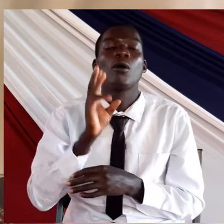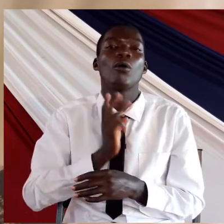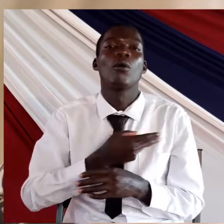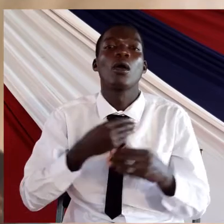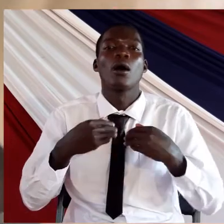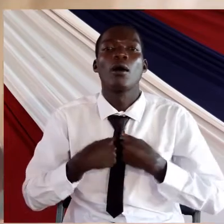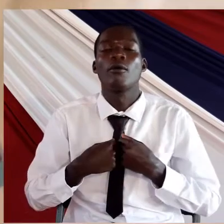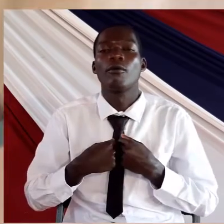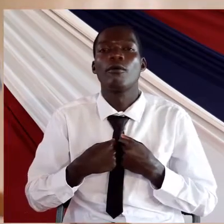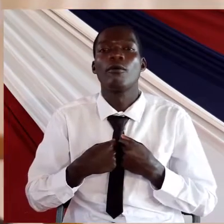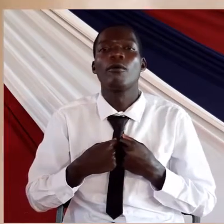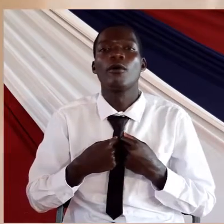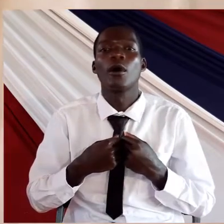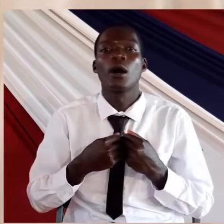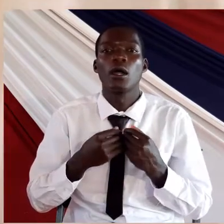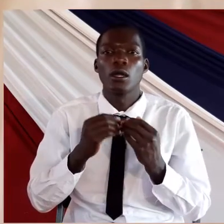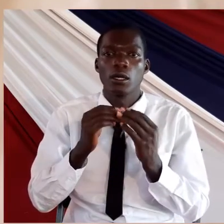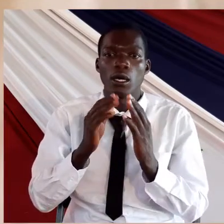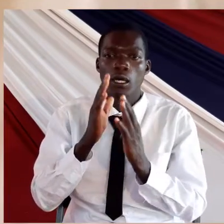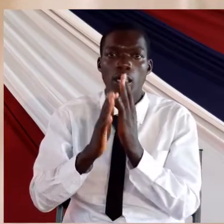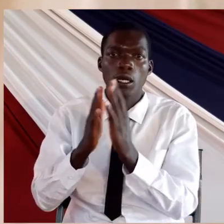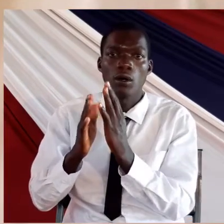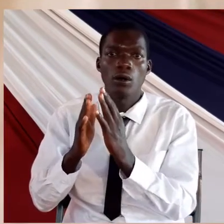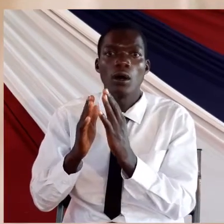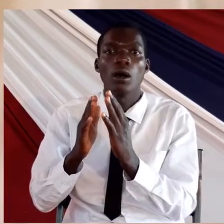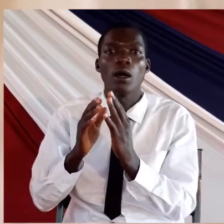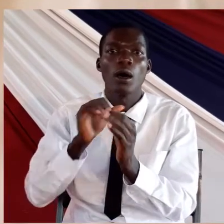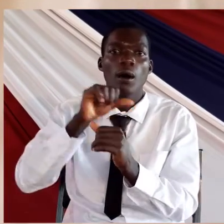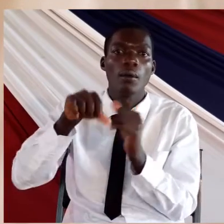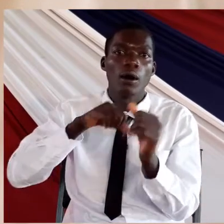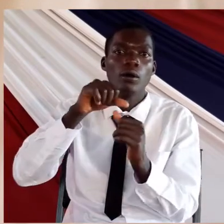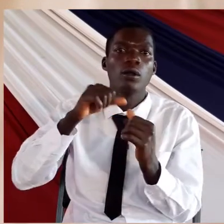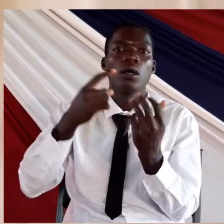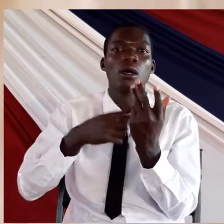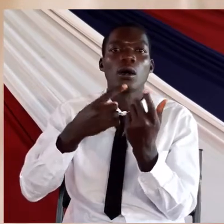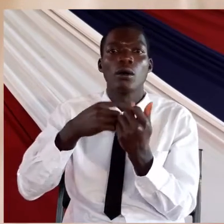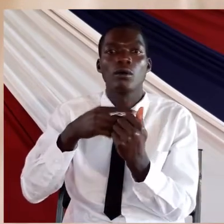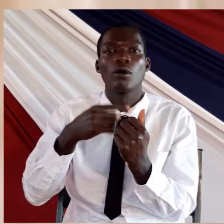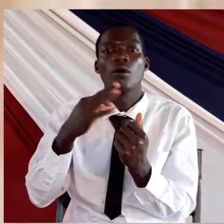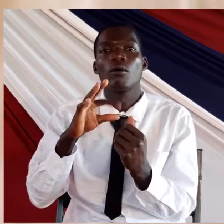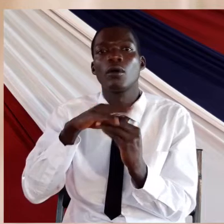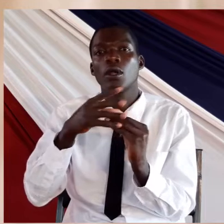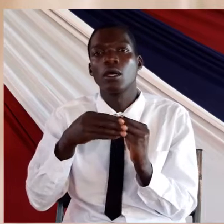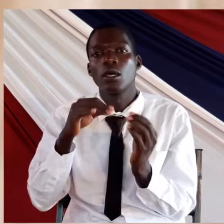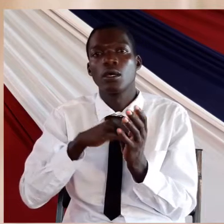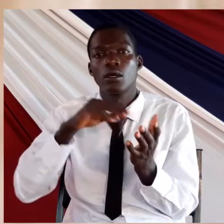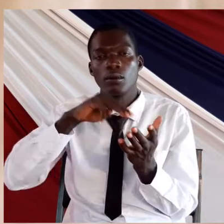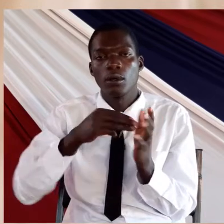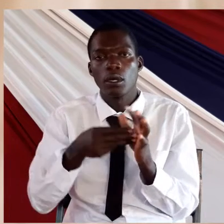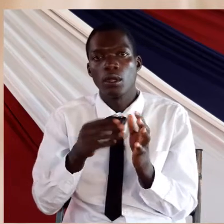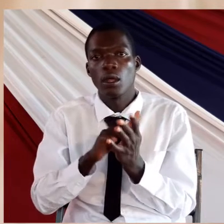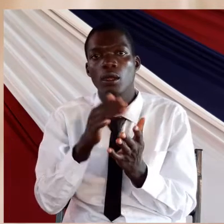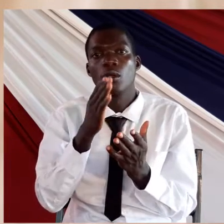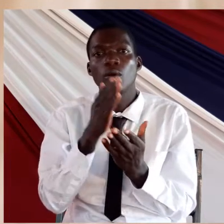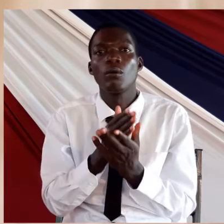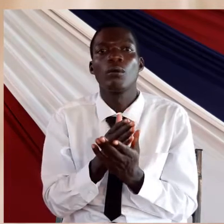have records, pagan records, about accounts of creation, yes, doesn't mean that they are the truth.